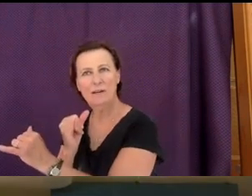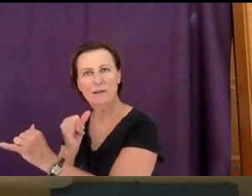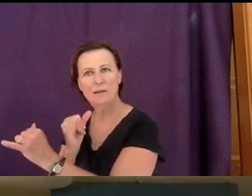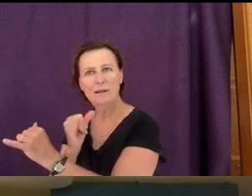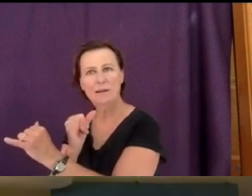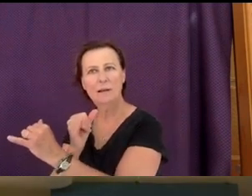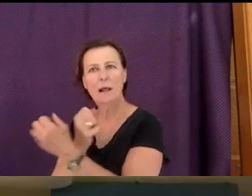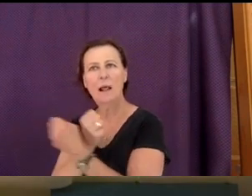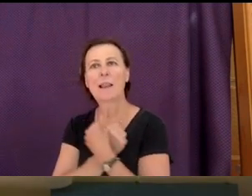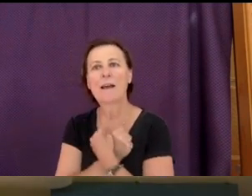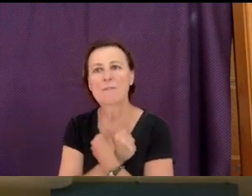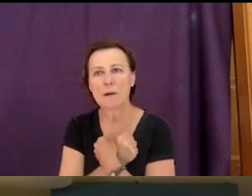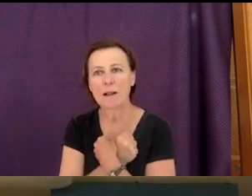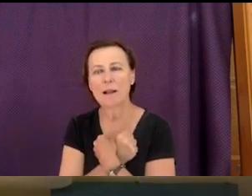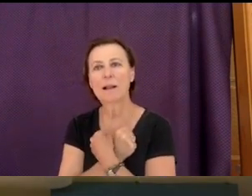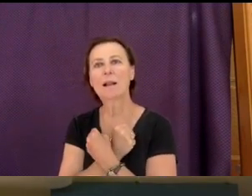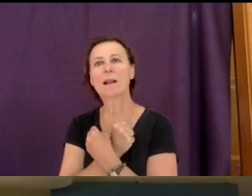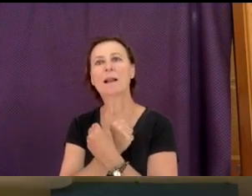lovable,